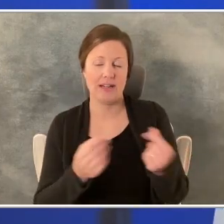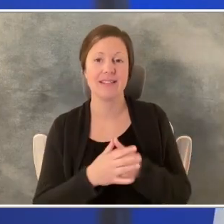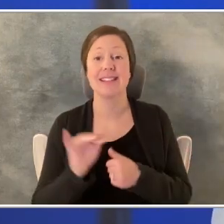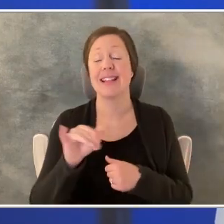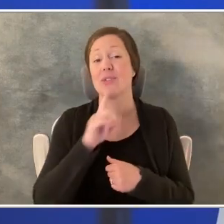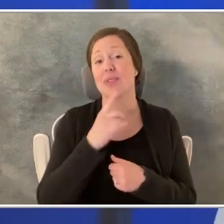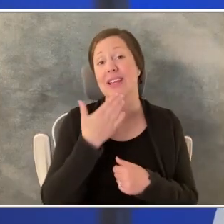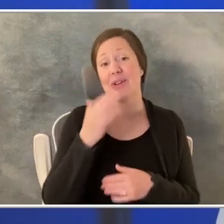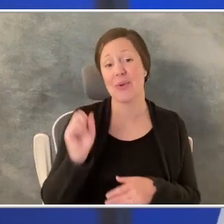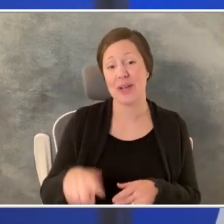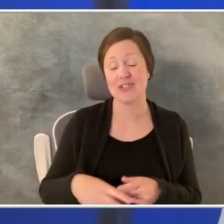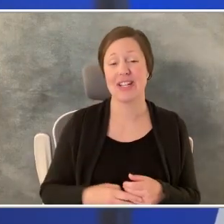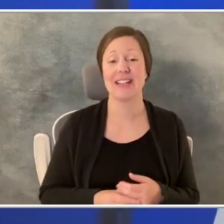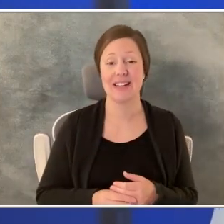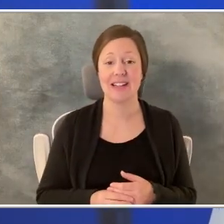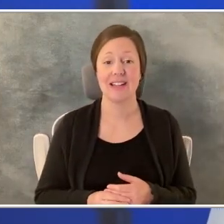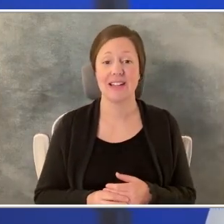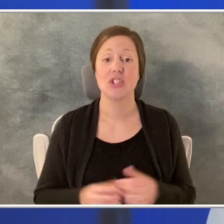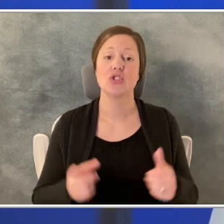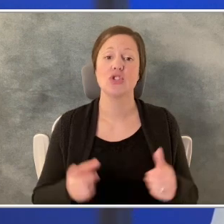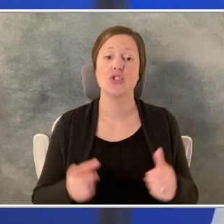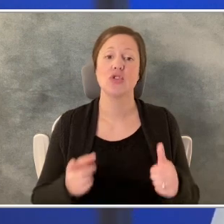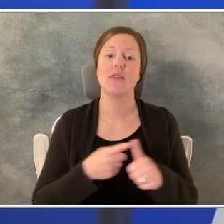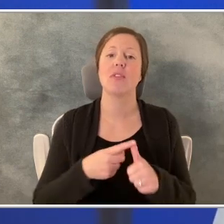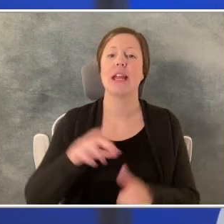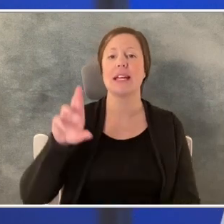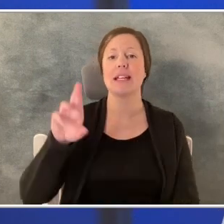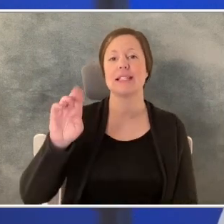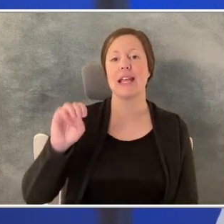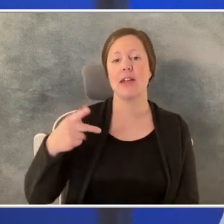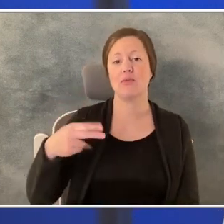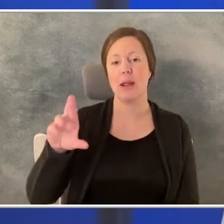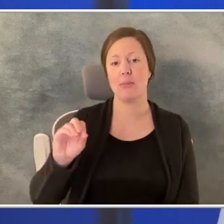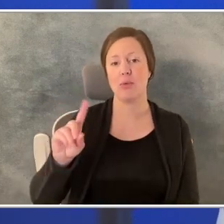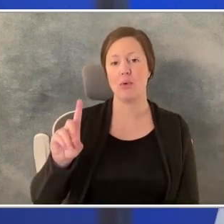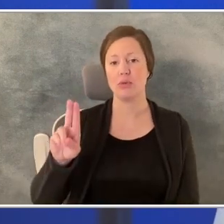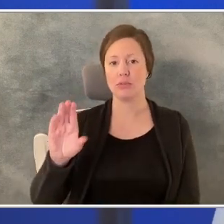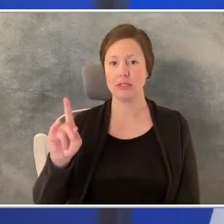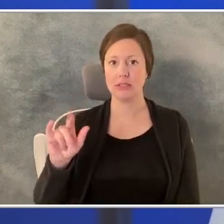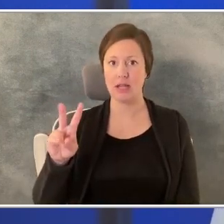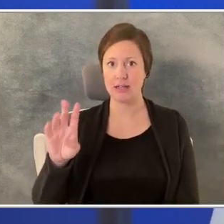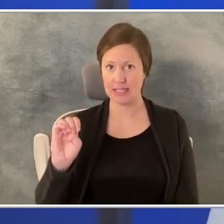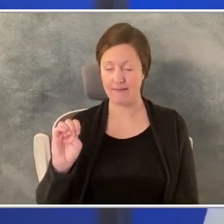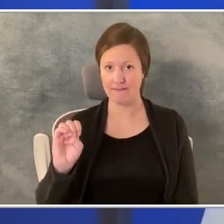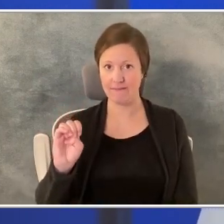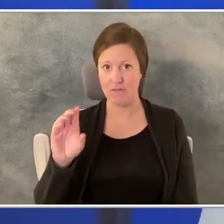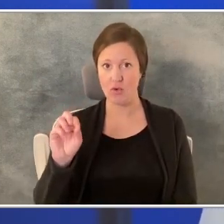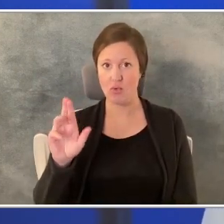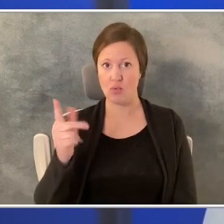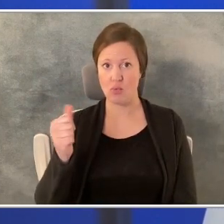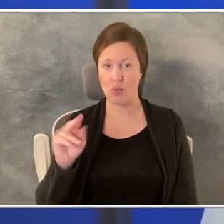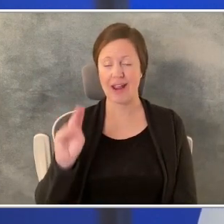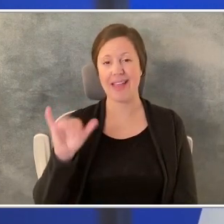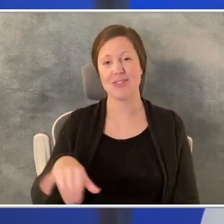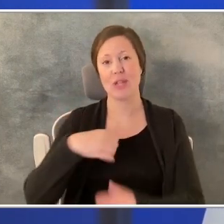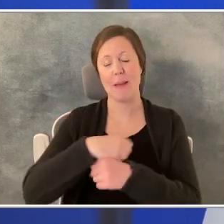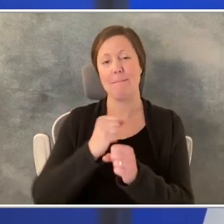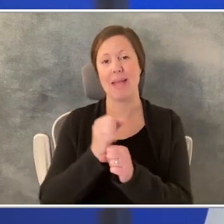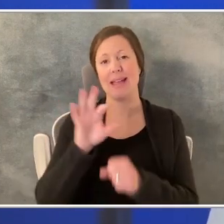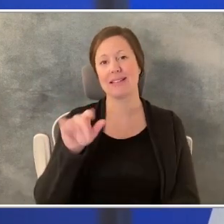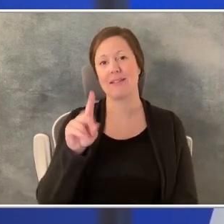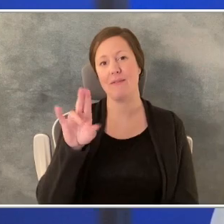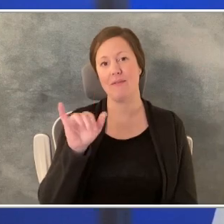off, the prostate's a reproductive organ. So it is involved in making the fluid that nourishes sperm. So that's its sole job in life, is